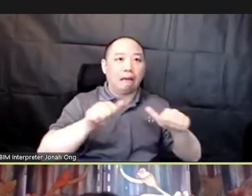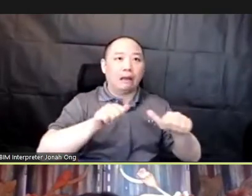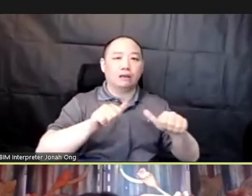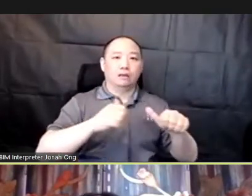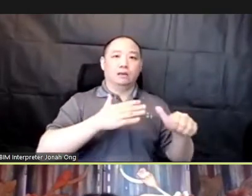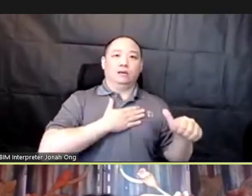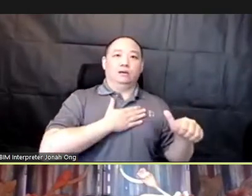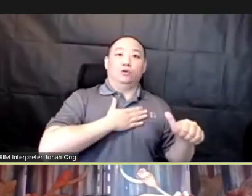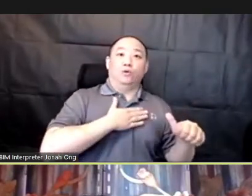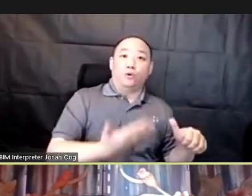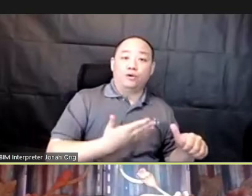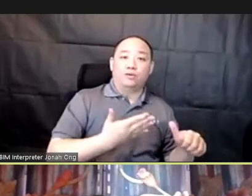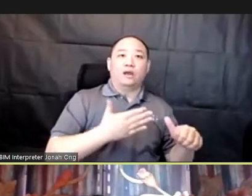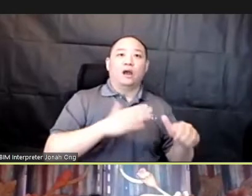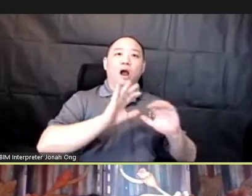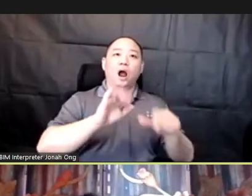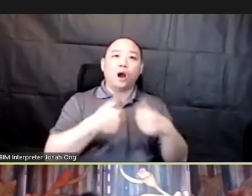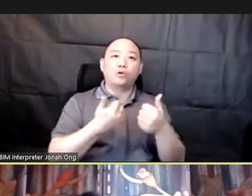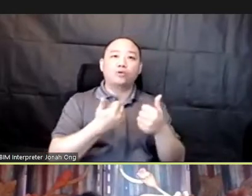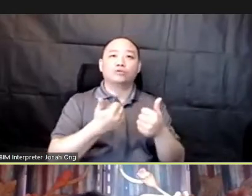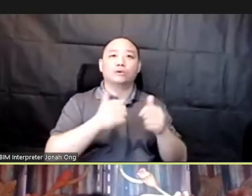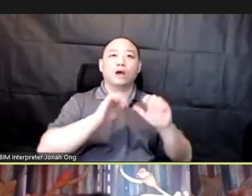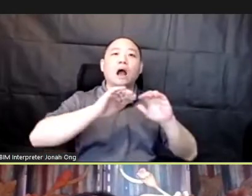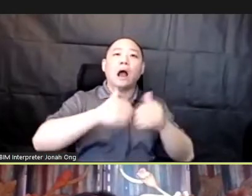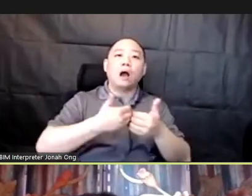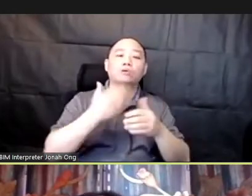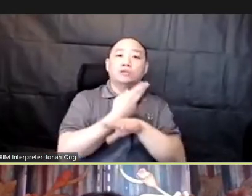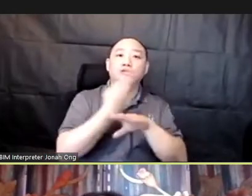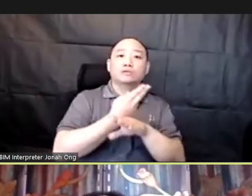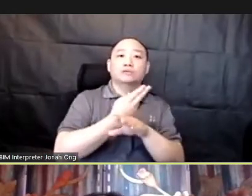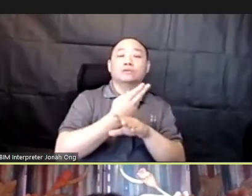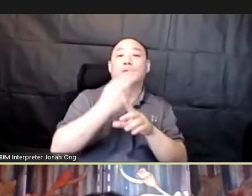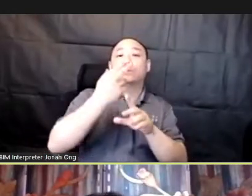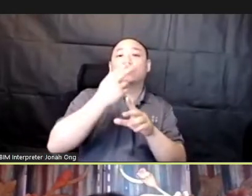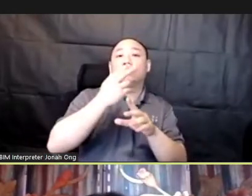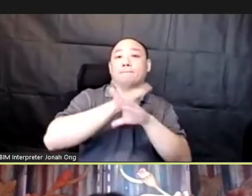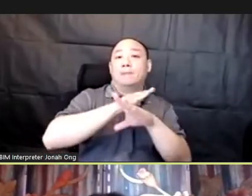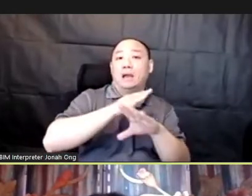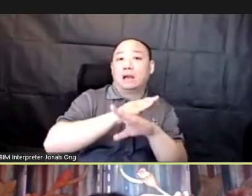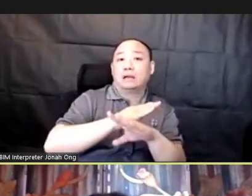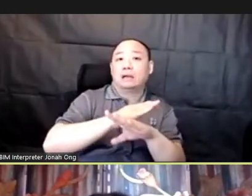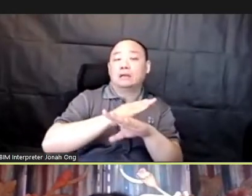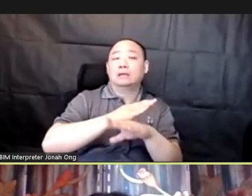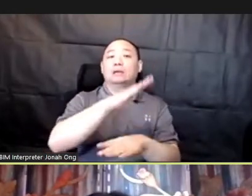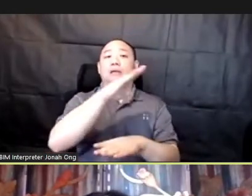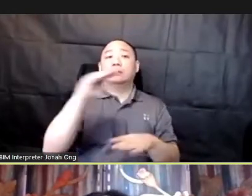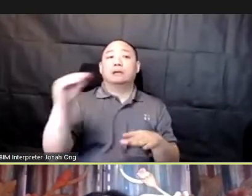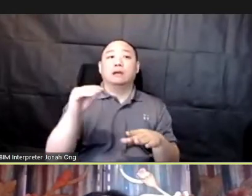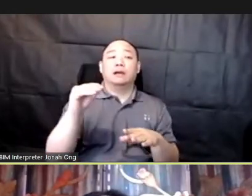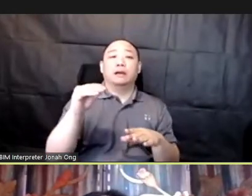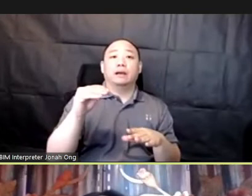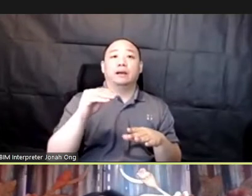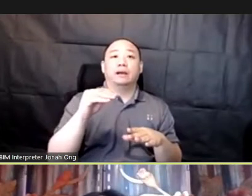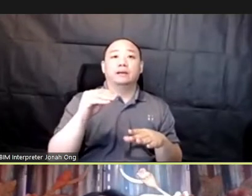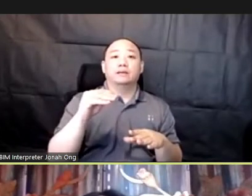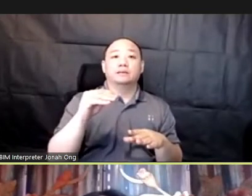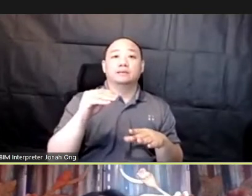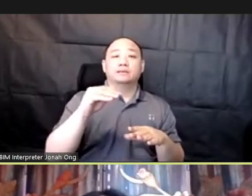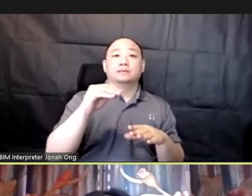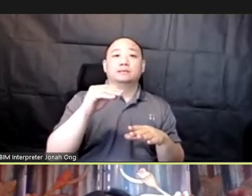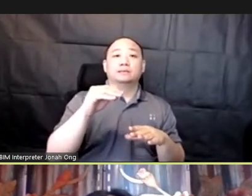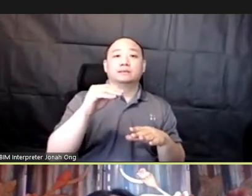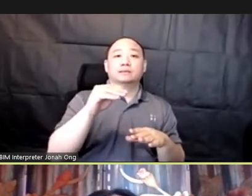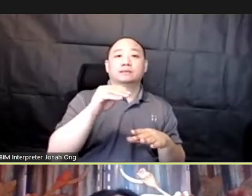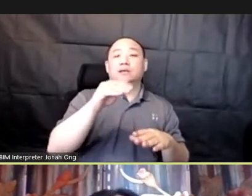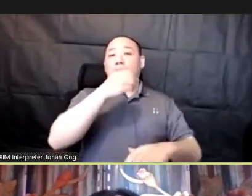protection and so forth, birth control, all those are important because it affects everyone. Even if you talk about